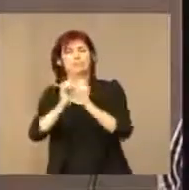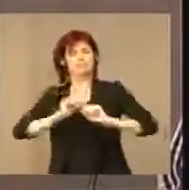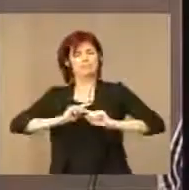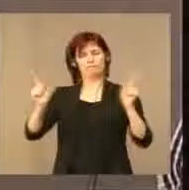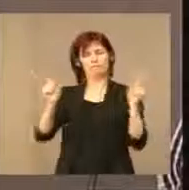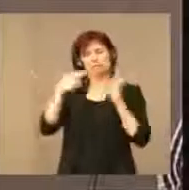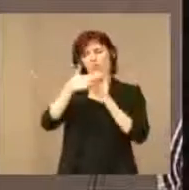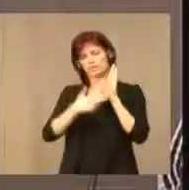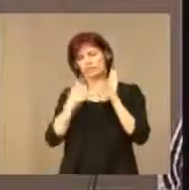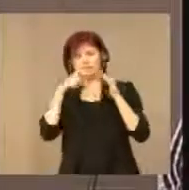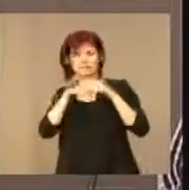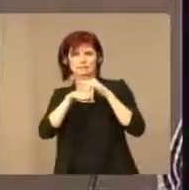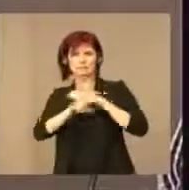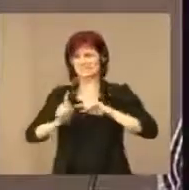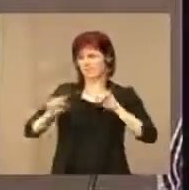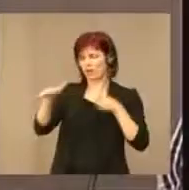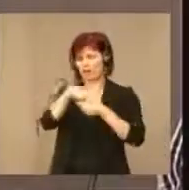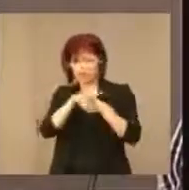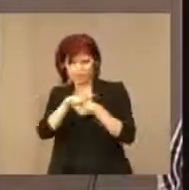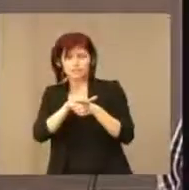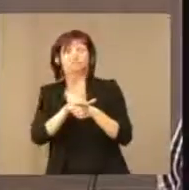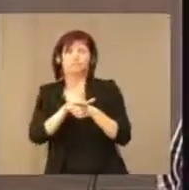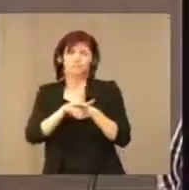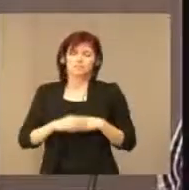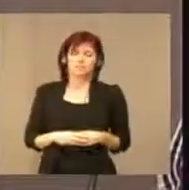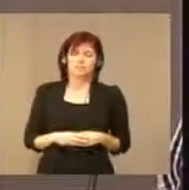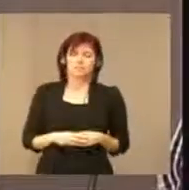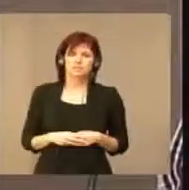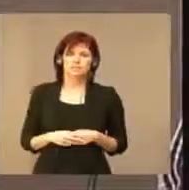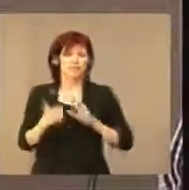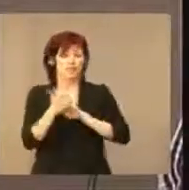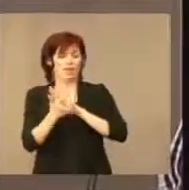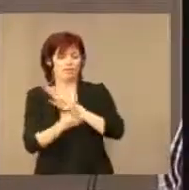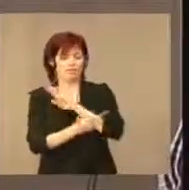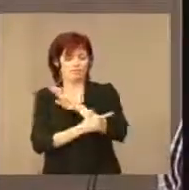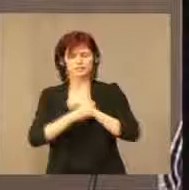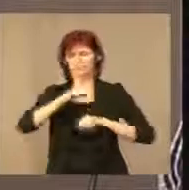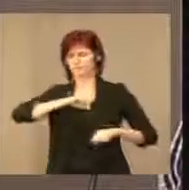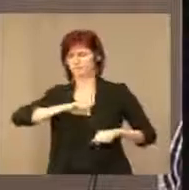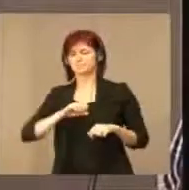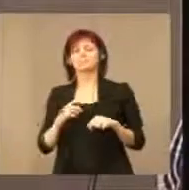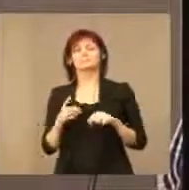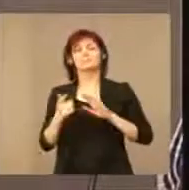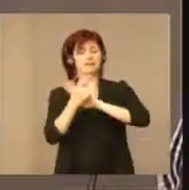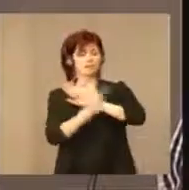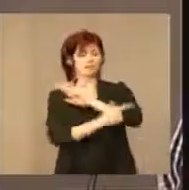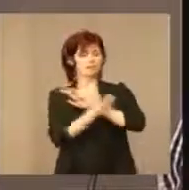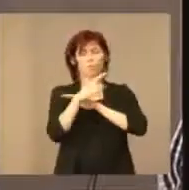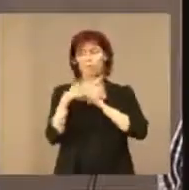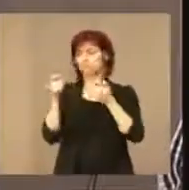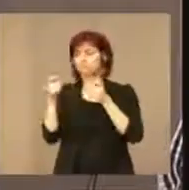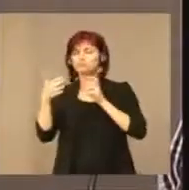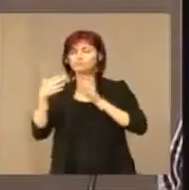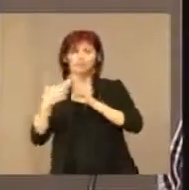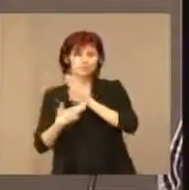accessibility rules. So the legislation and any regulations or